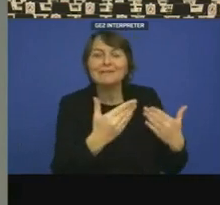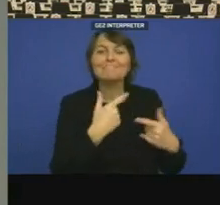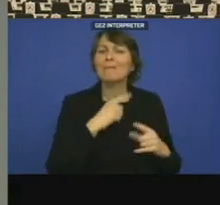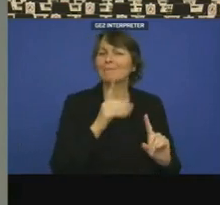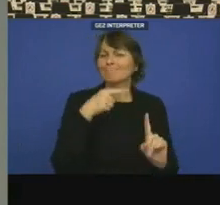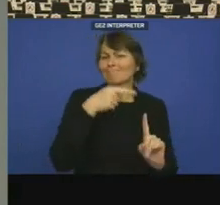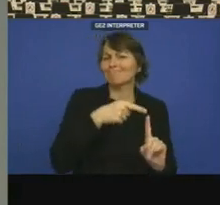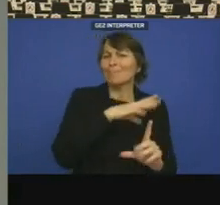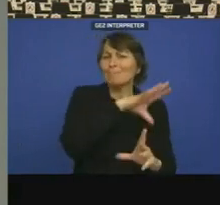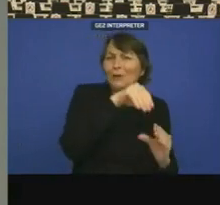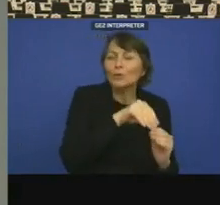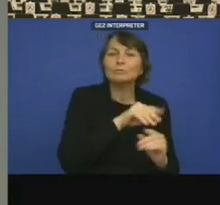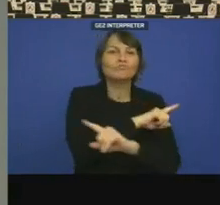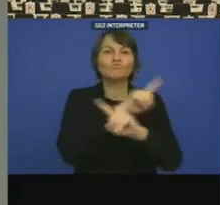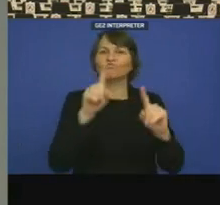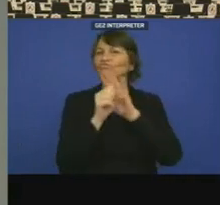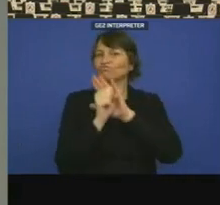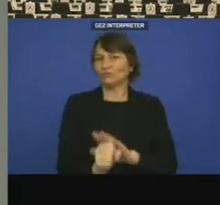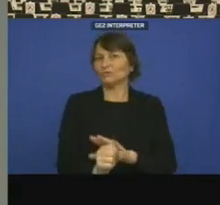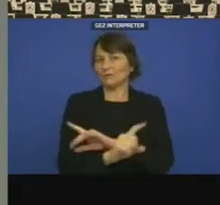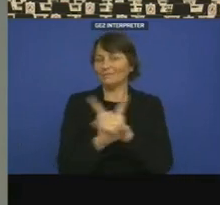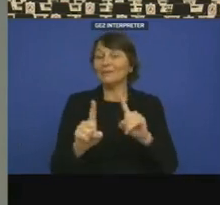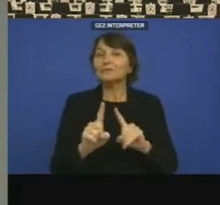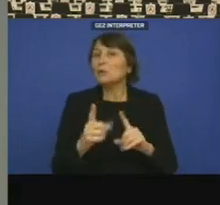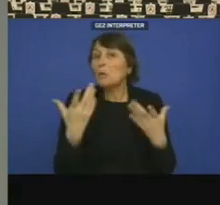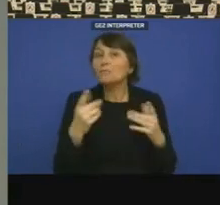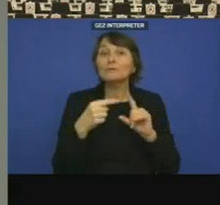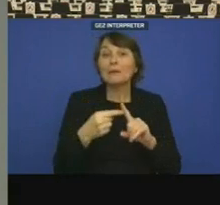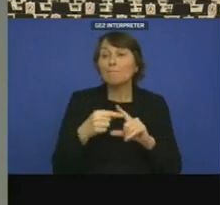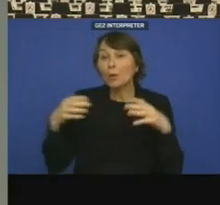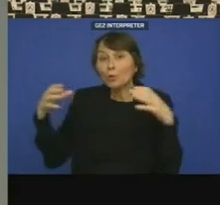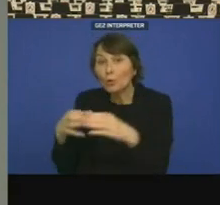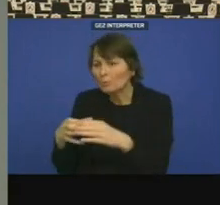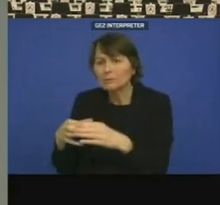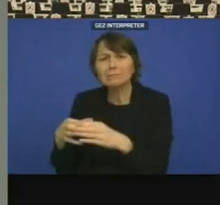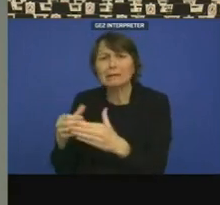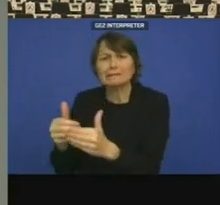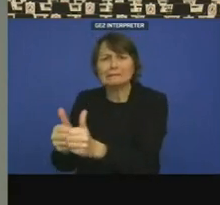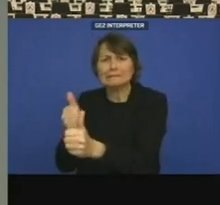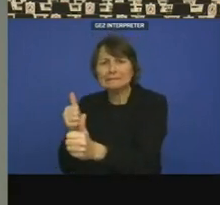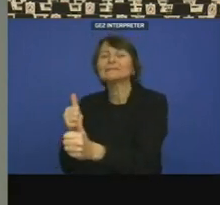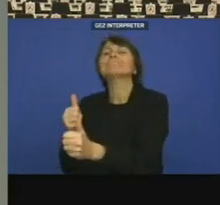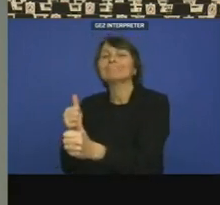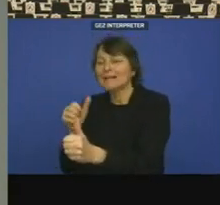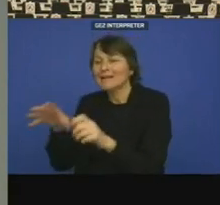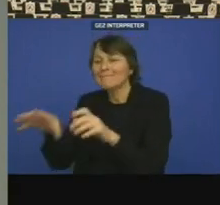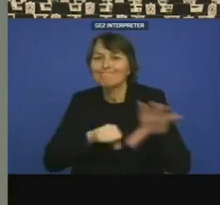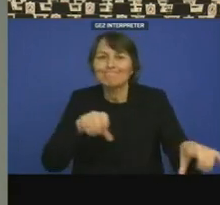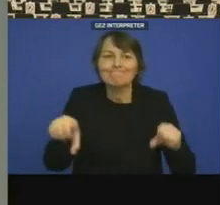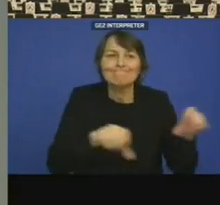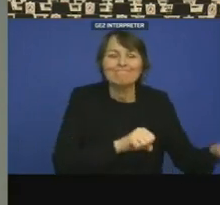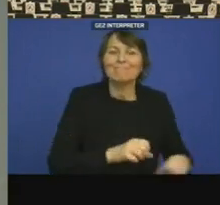and non-discrimination to reach disadvantaged groups. And third, teaming up with experts across